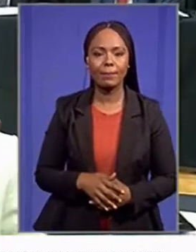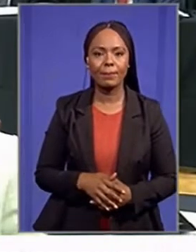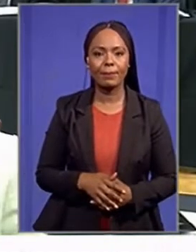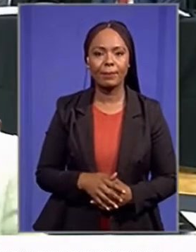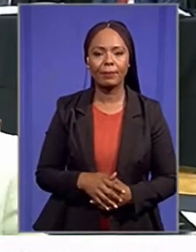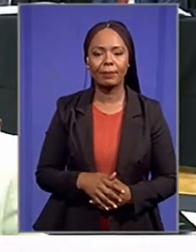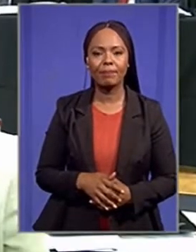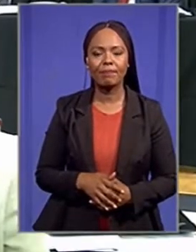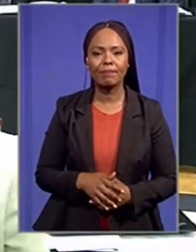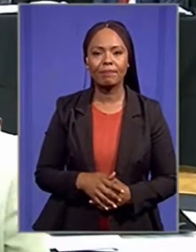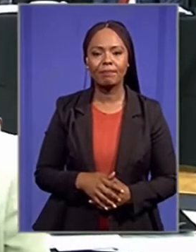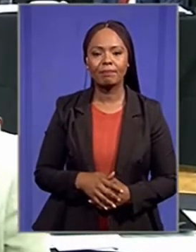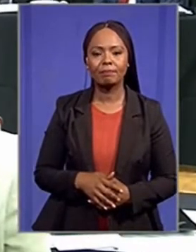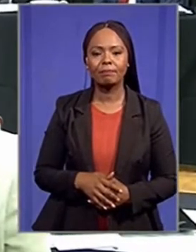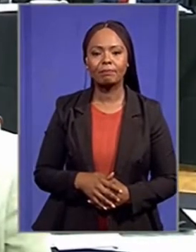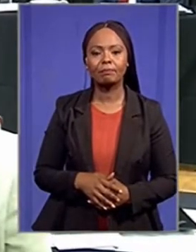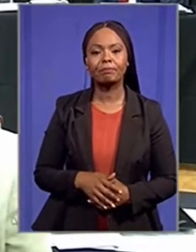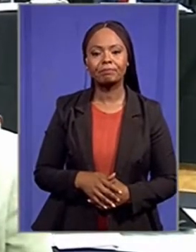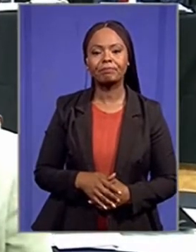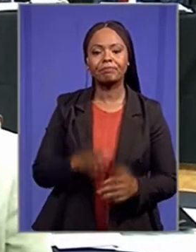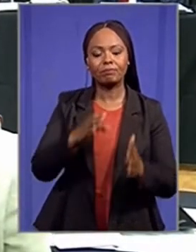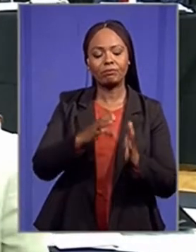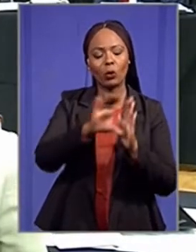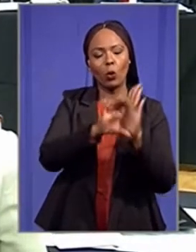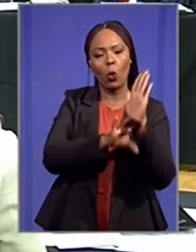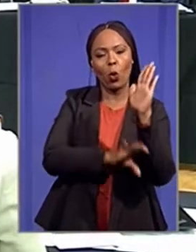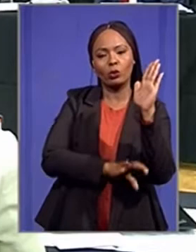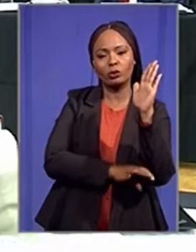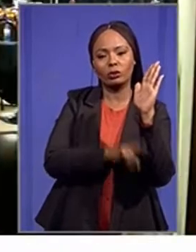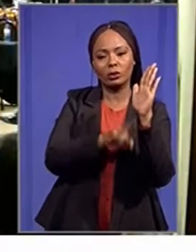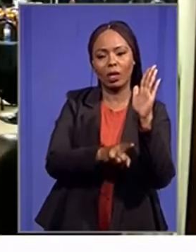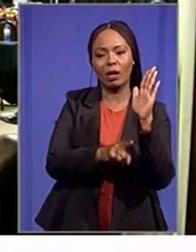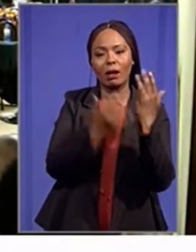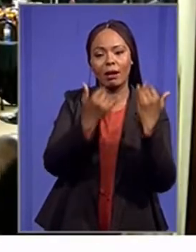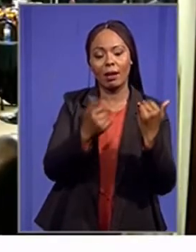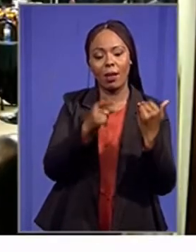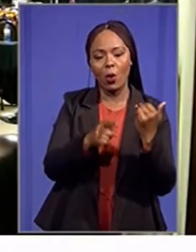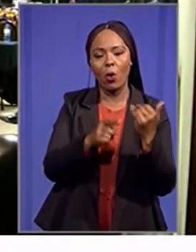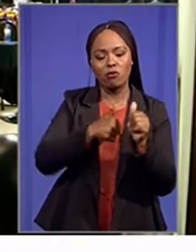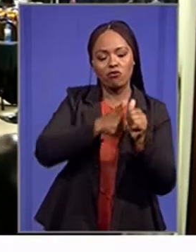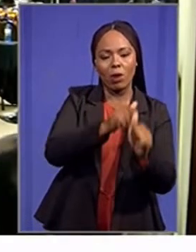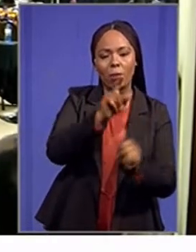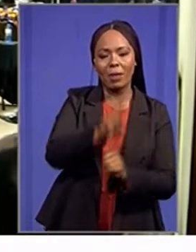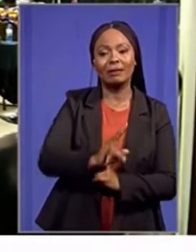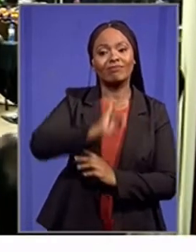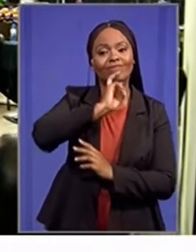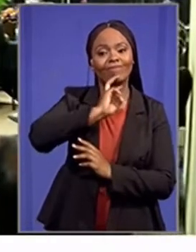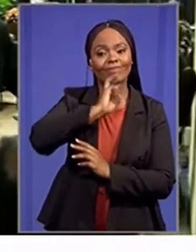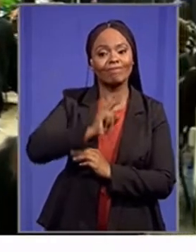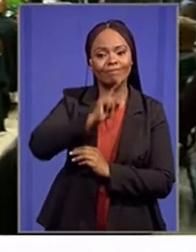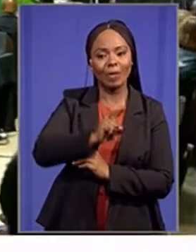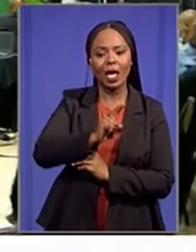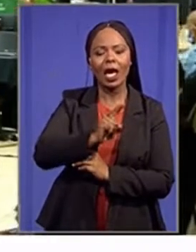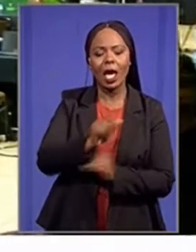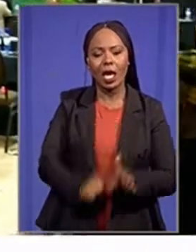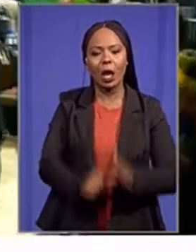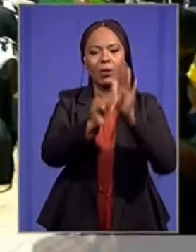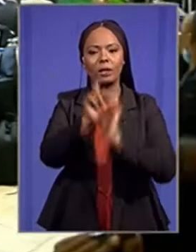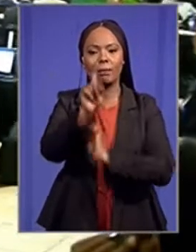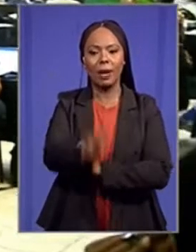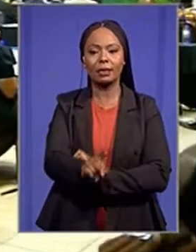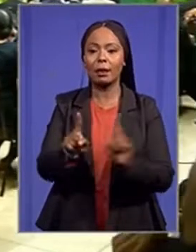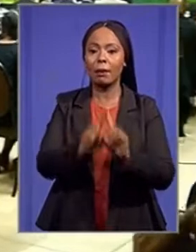Goelana le karolo ya bolesomete ya molaotheo, magoši le magotla a mešate ke batšea karolo ba bohlokwa ka mmušong. E fela magoši ba